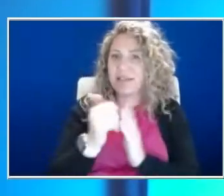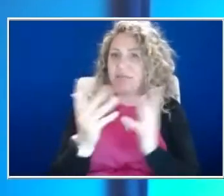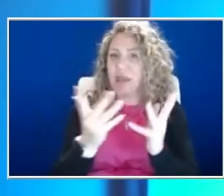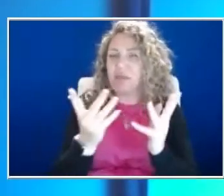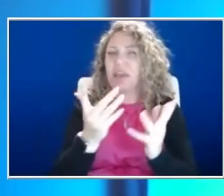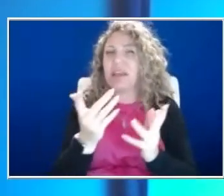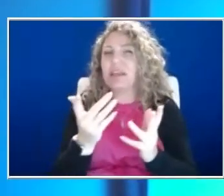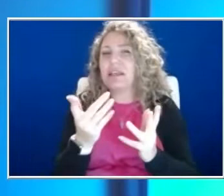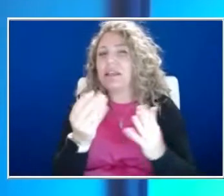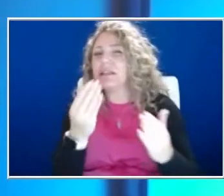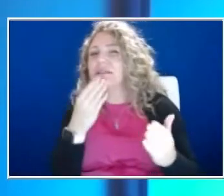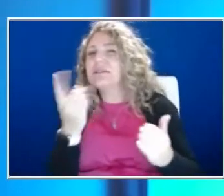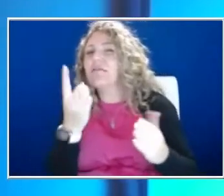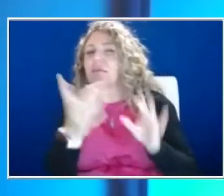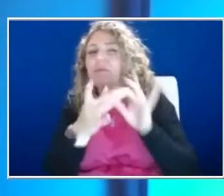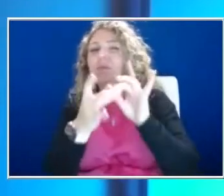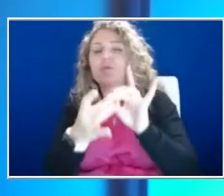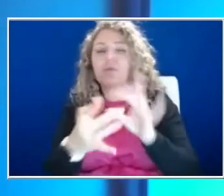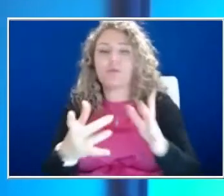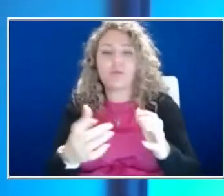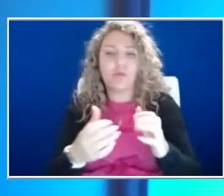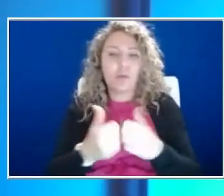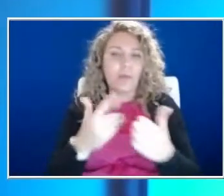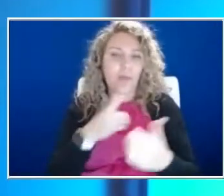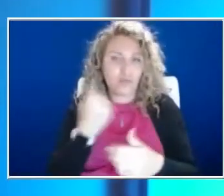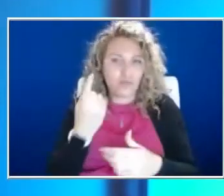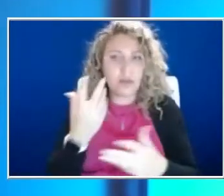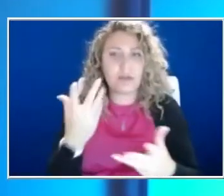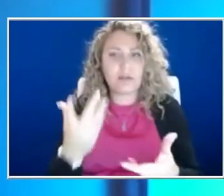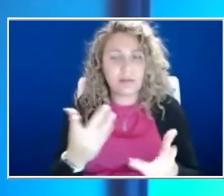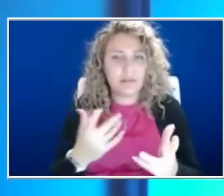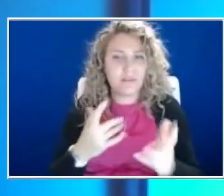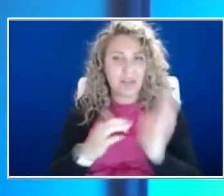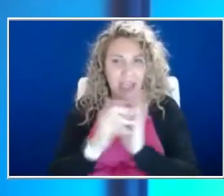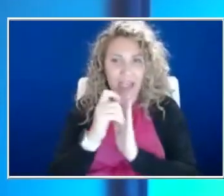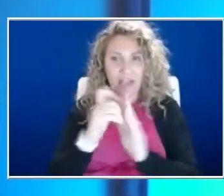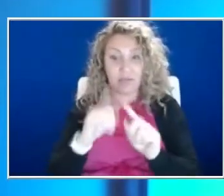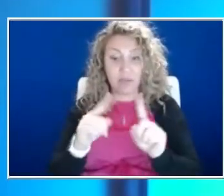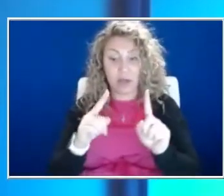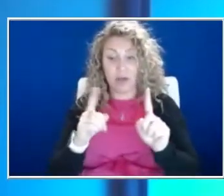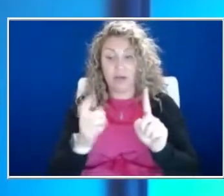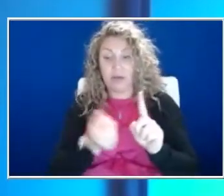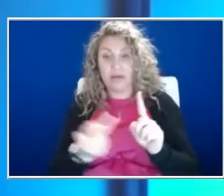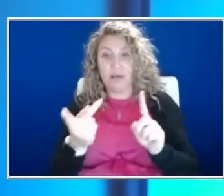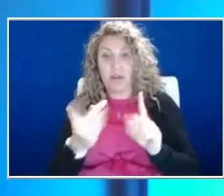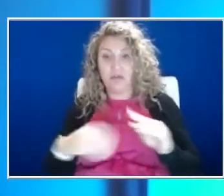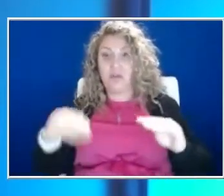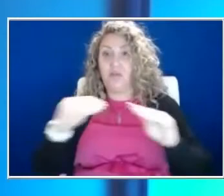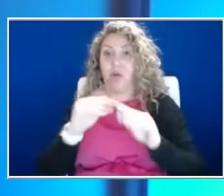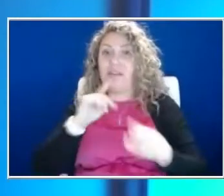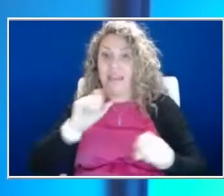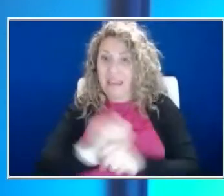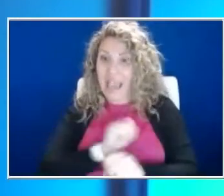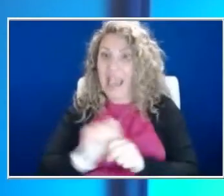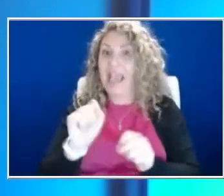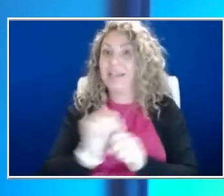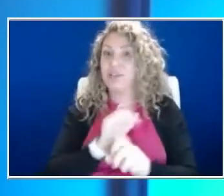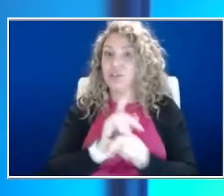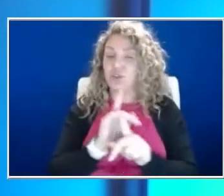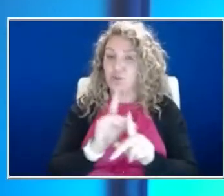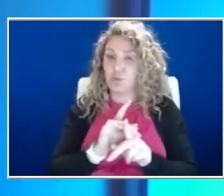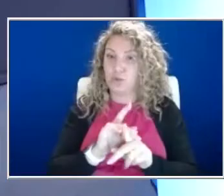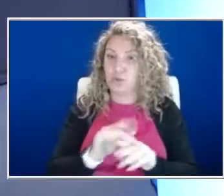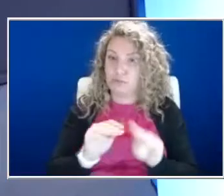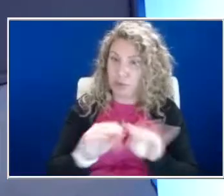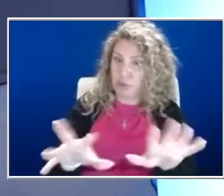associated breast cancer risk with it. But some do have more actionable mutations that we want to be proactive. All right,